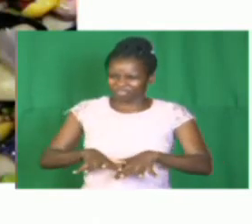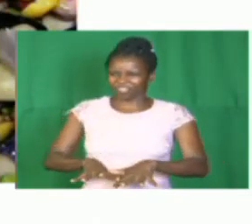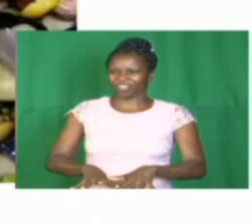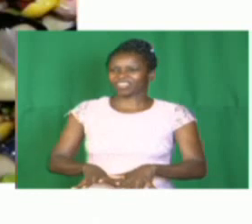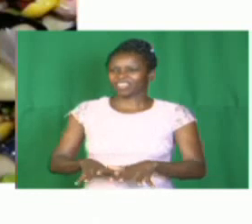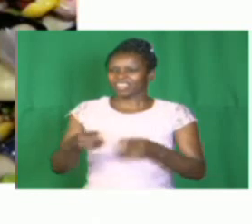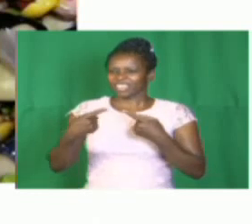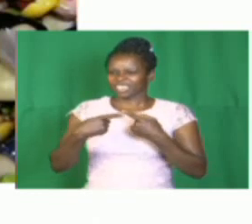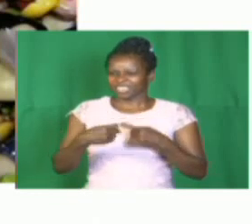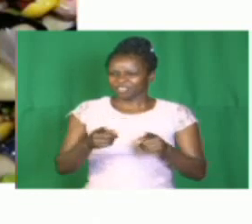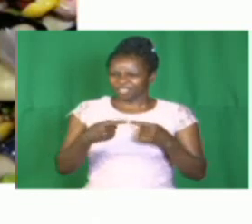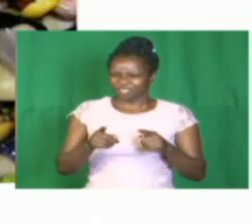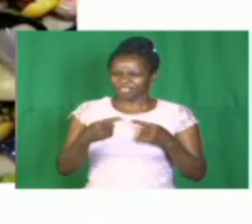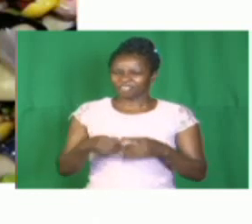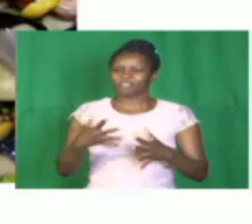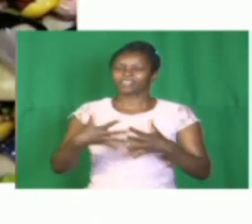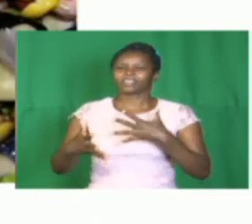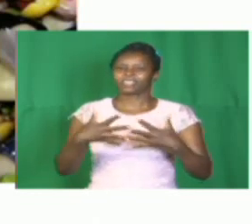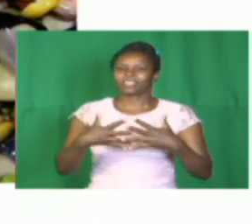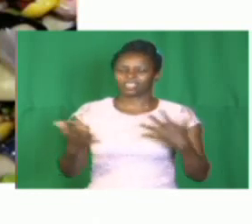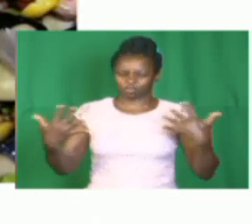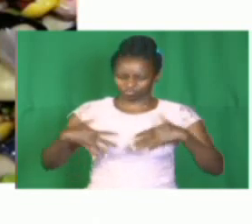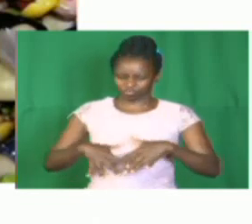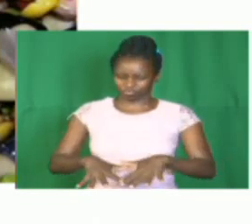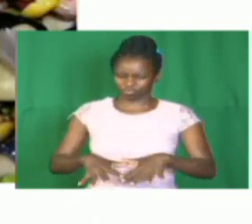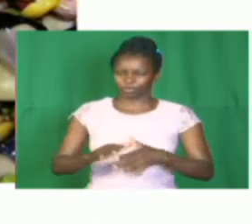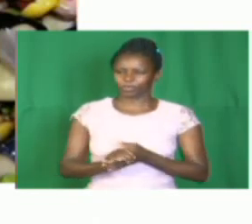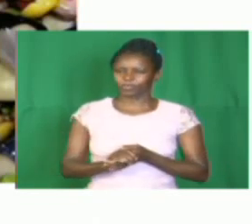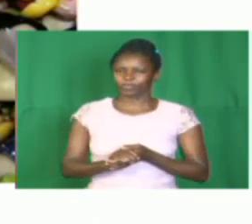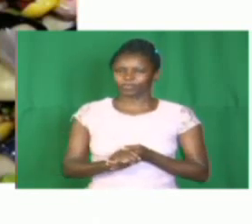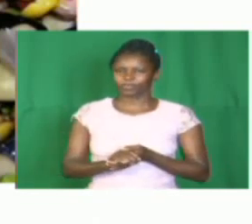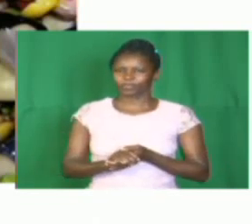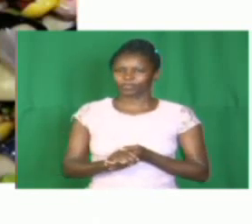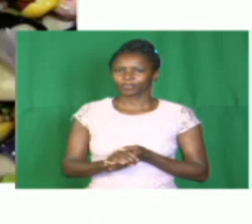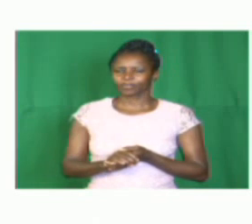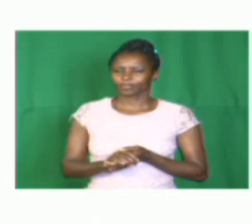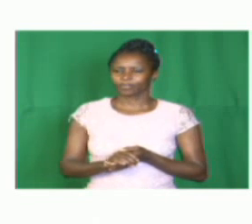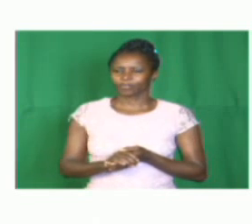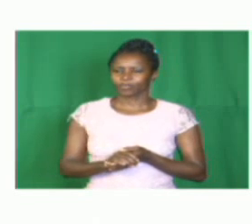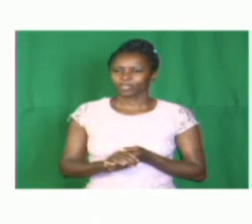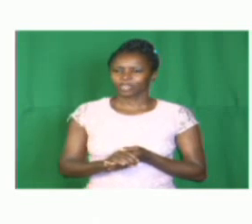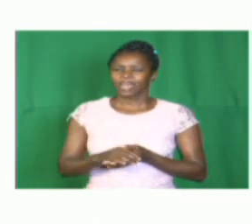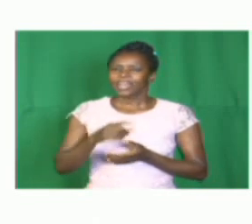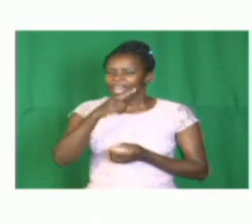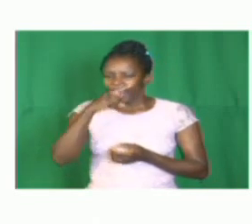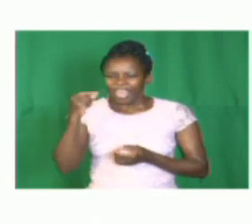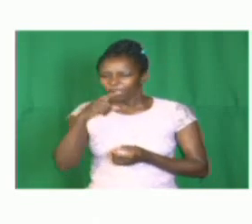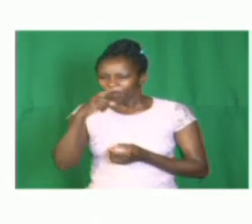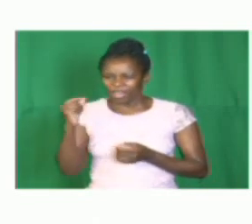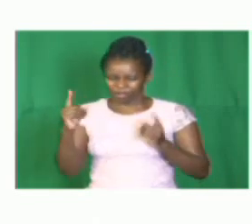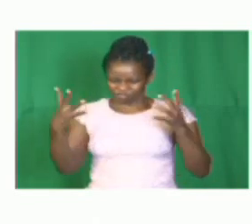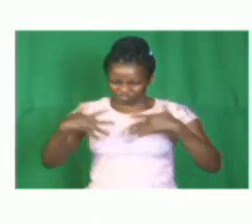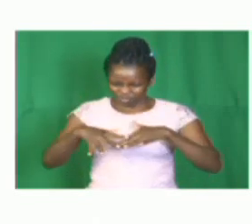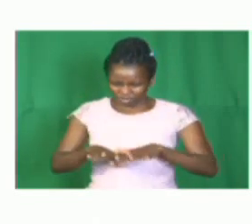different substances. Substances have been put together here. So dear learners, we call this a